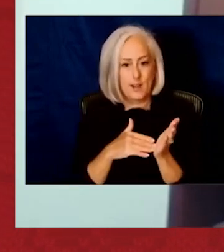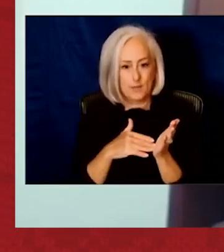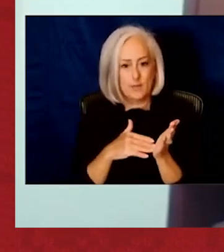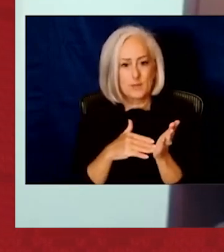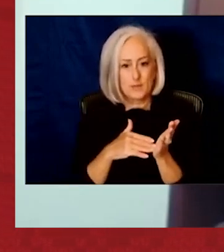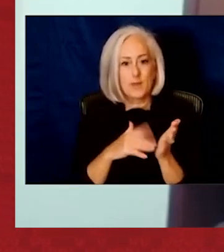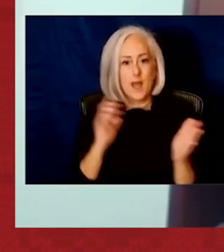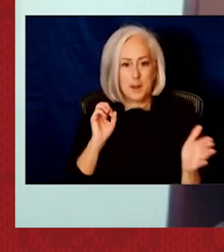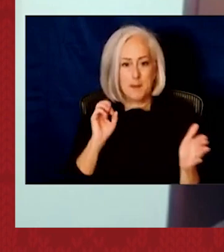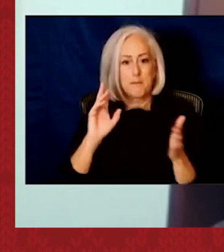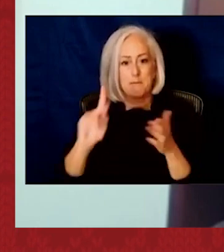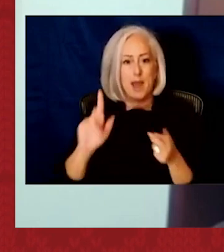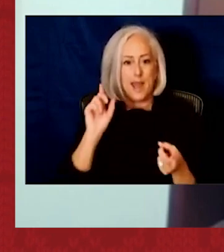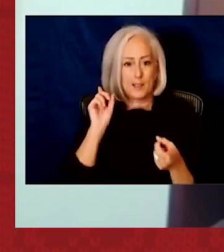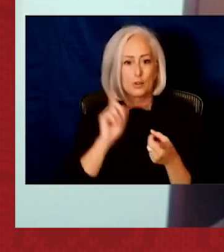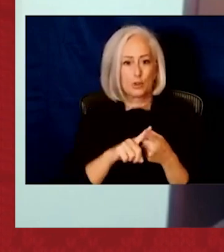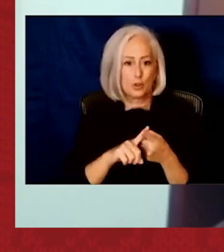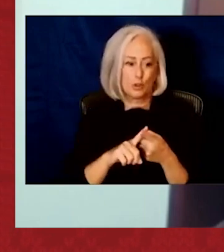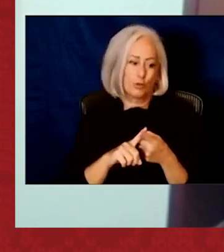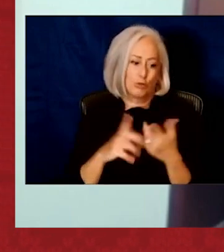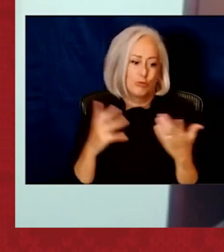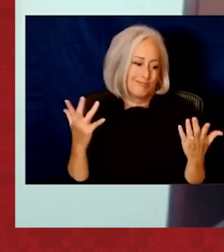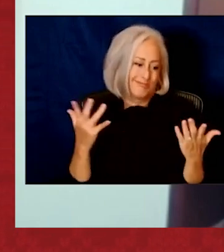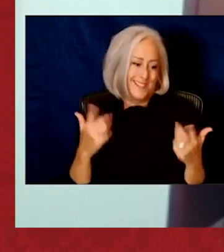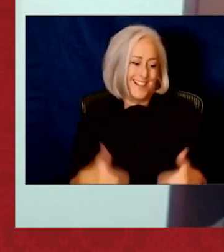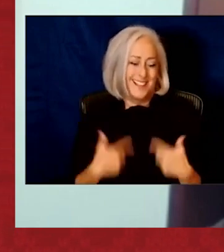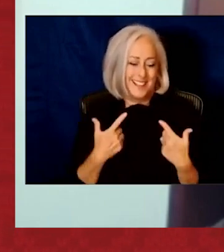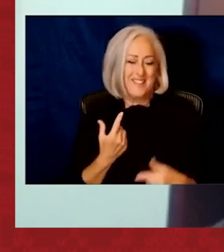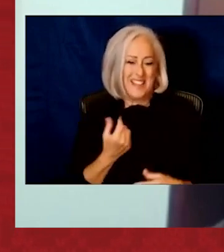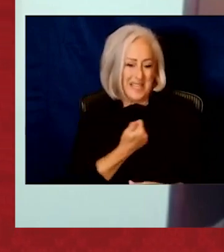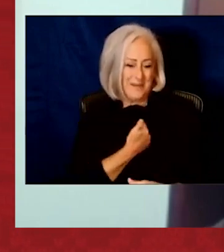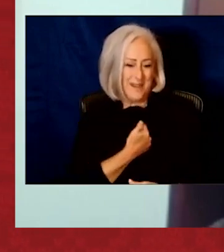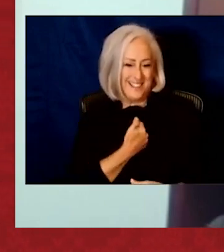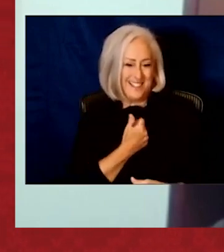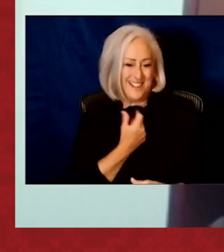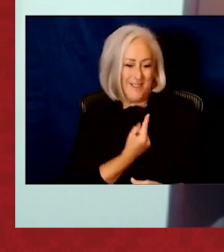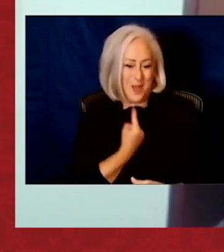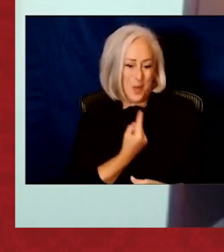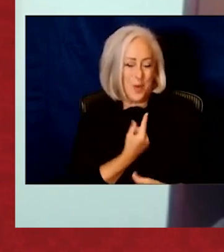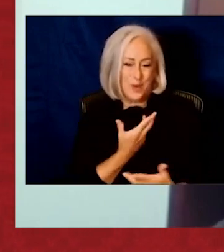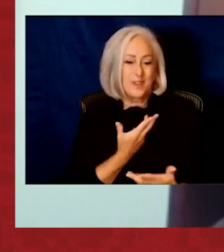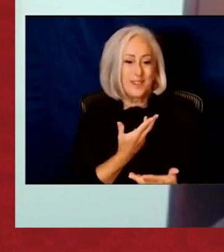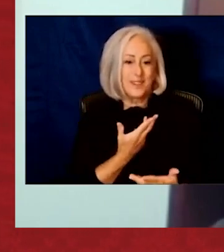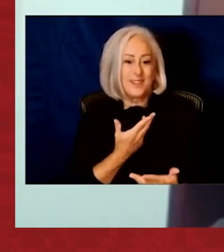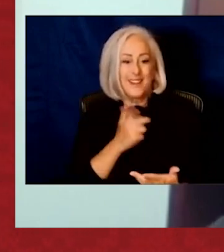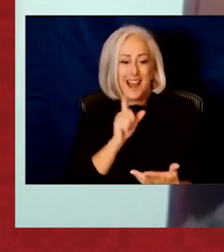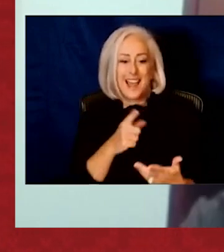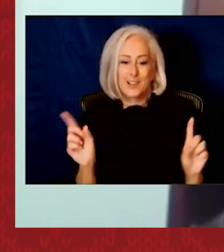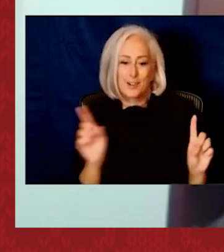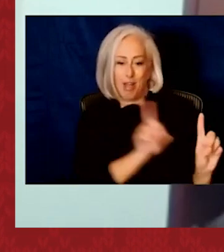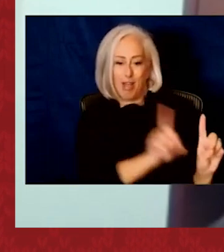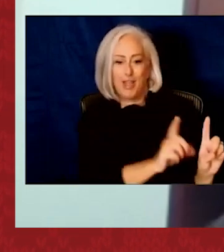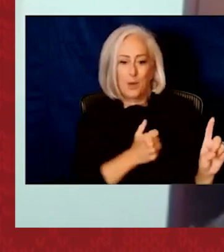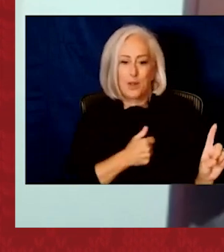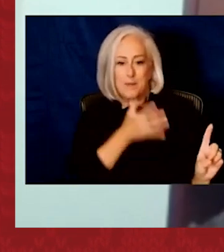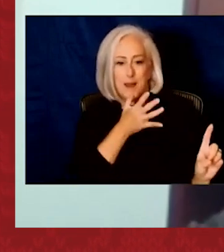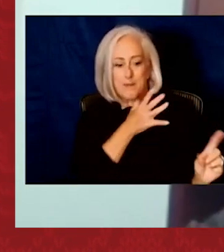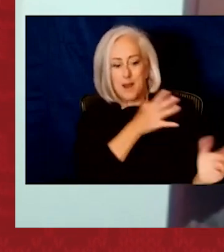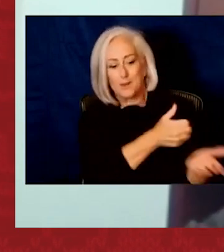go back to living basically on my own and by myself because I had to spend a week with my mother for her to help me.